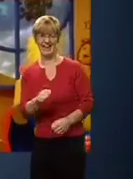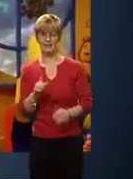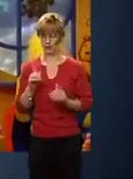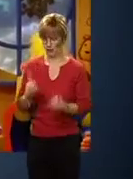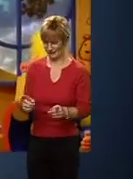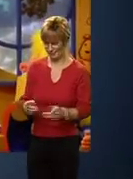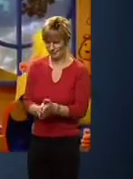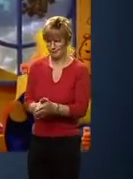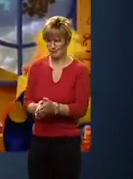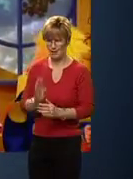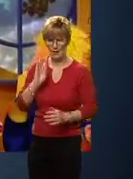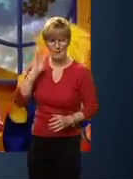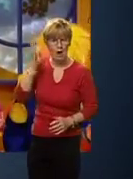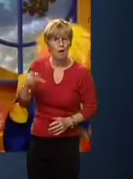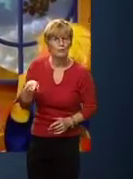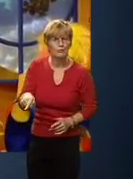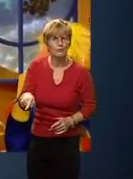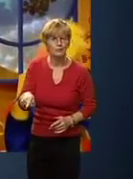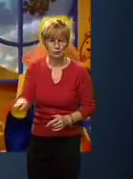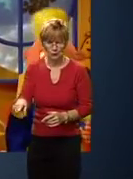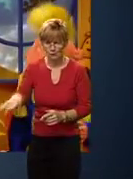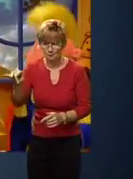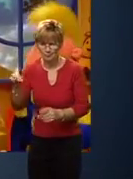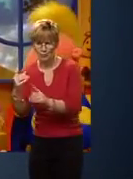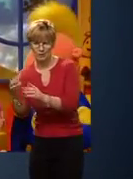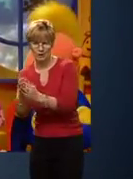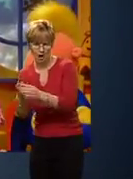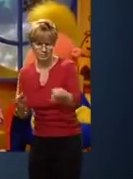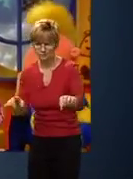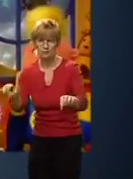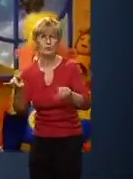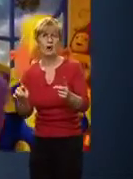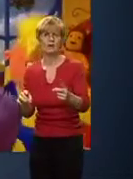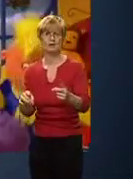Fizz, pick a card each and then put them up over there. Yes. Oh, right.